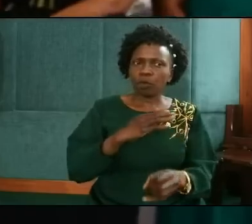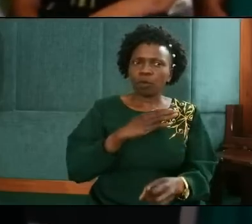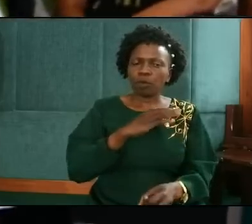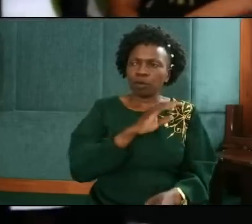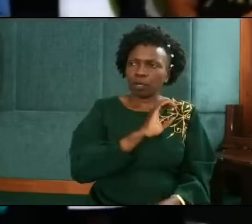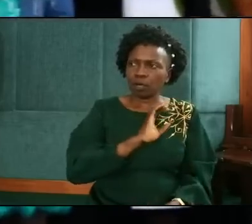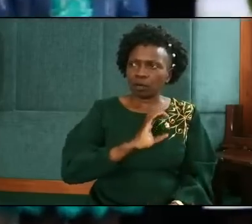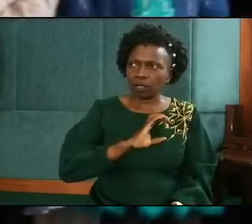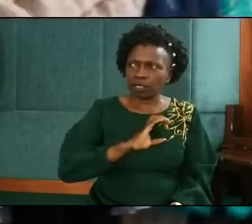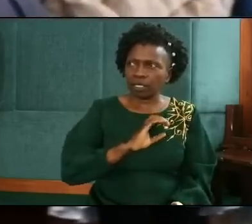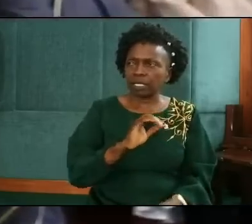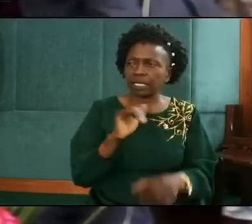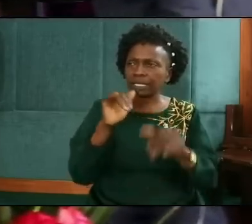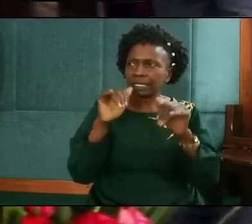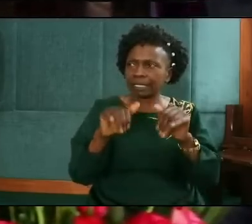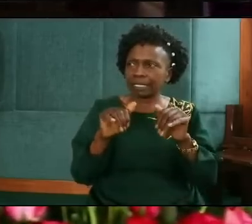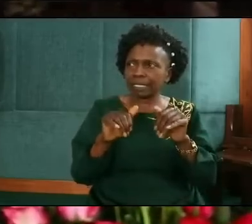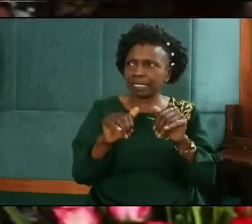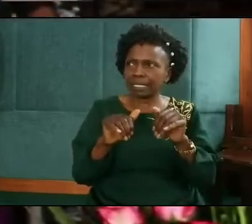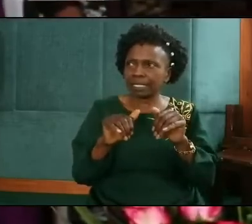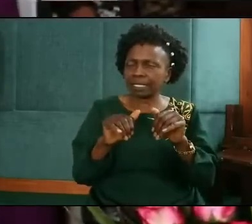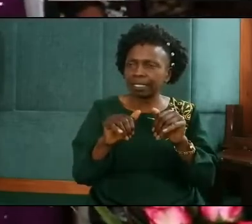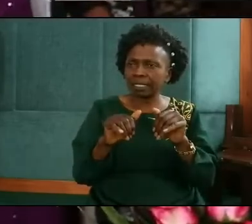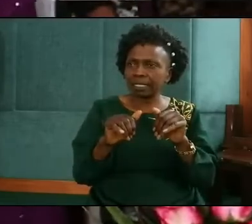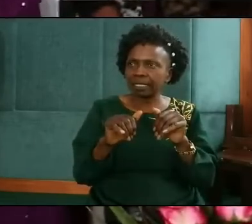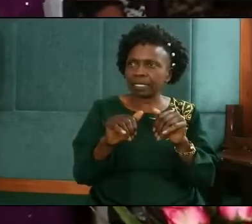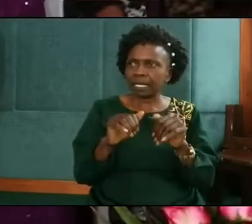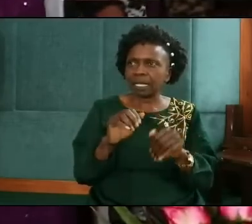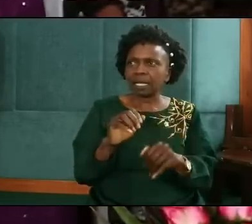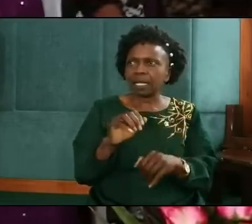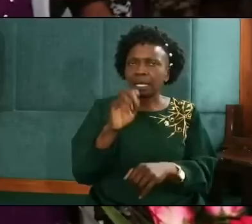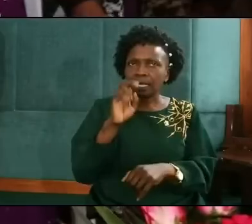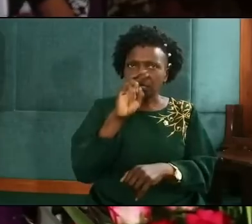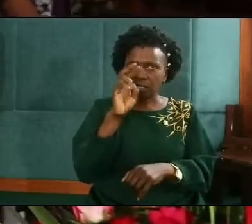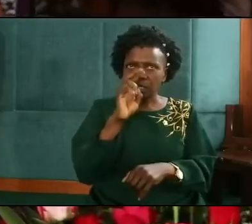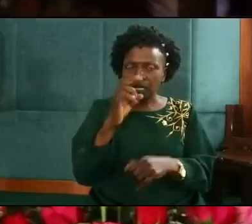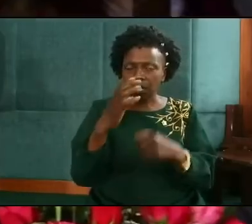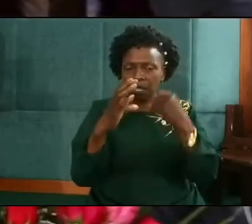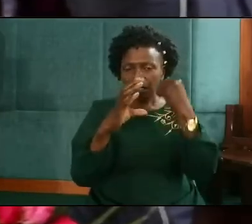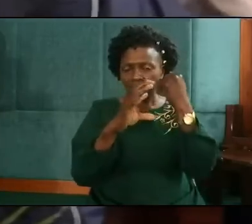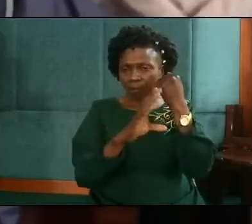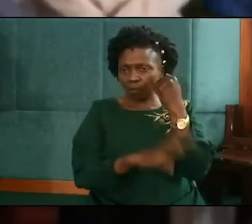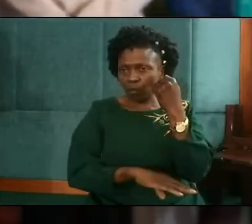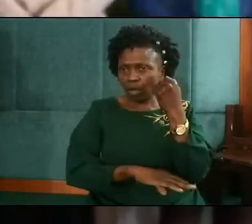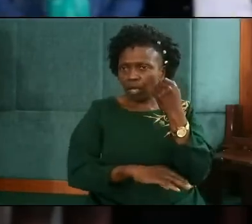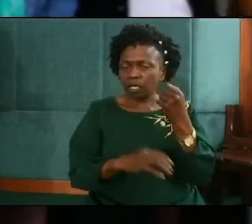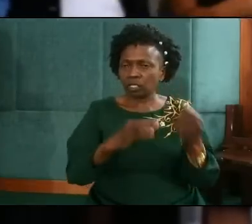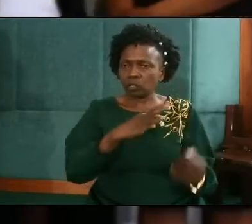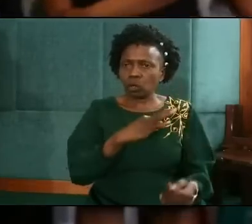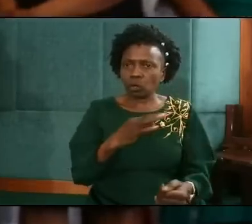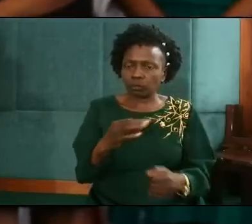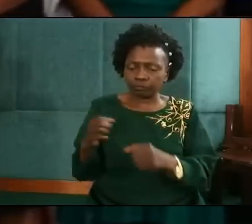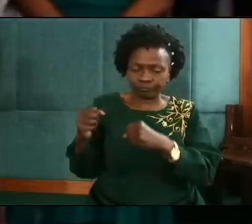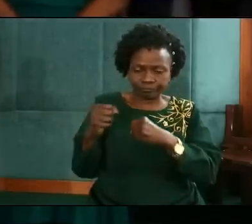Final appeal. There is still a poor soul that is wrestling with this